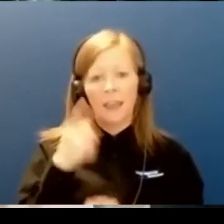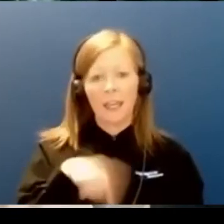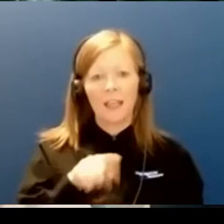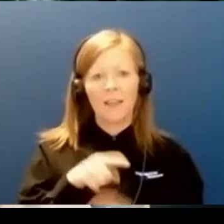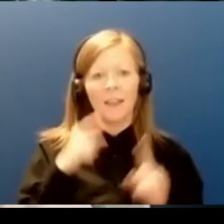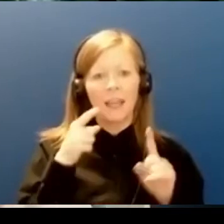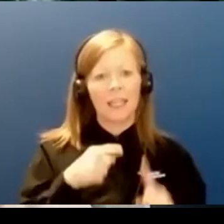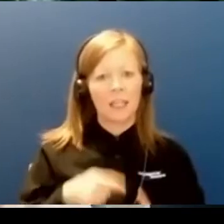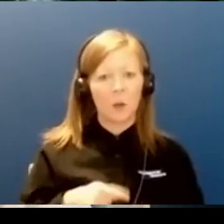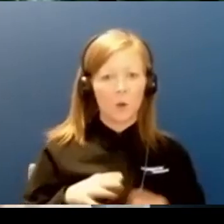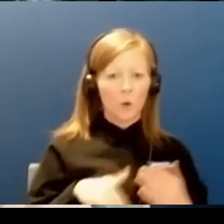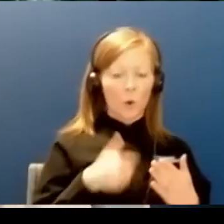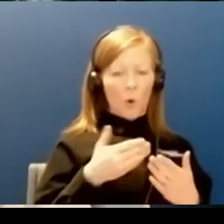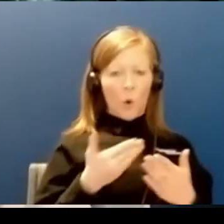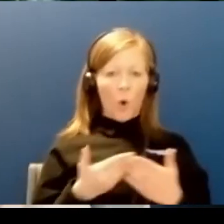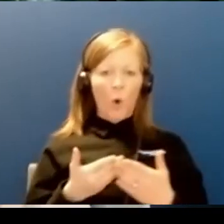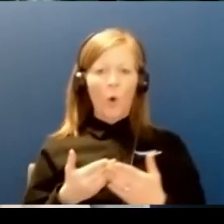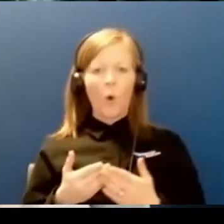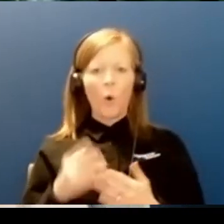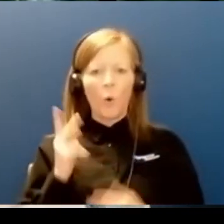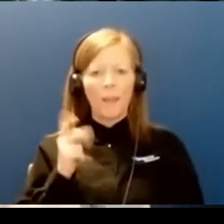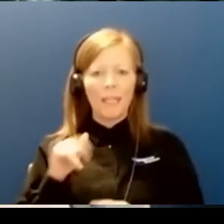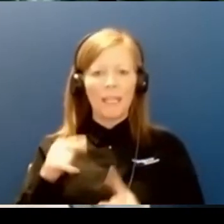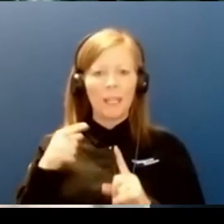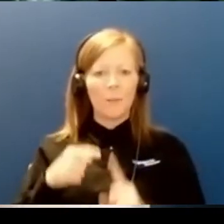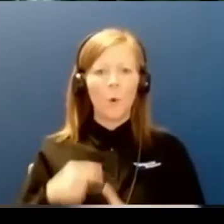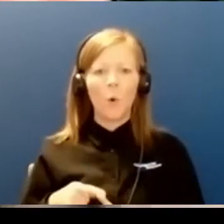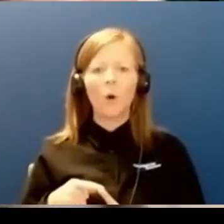all the key points there.